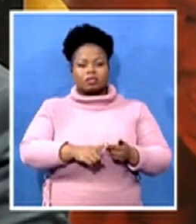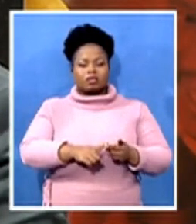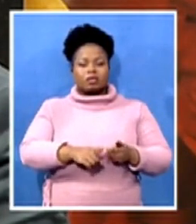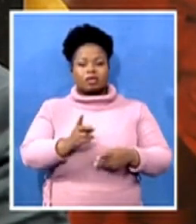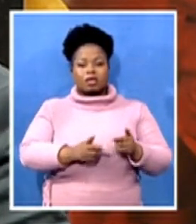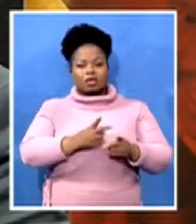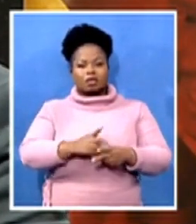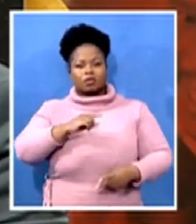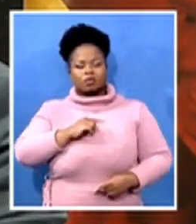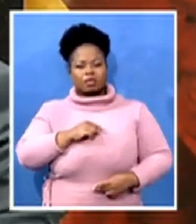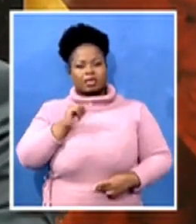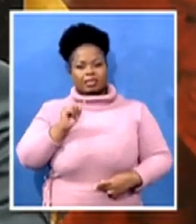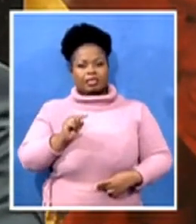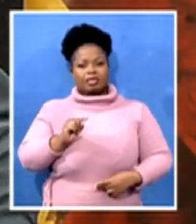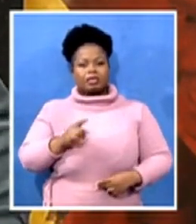it daily.